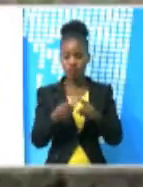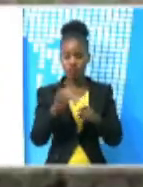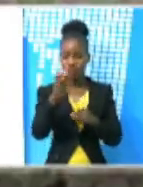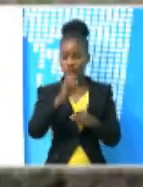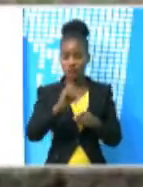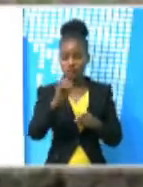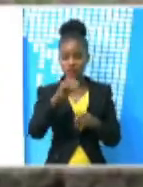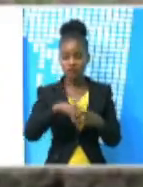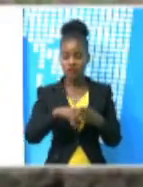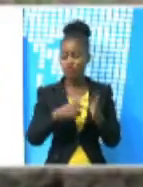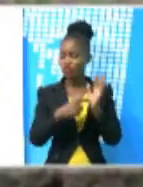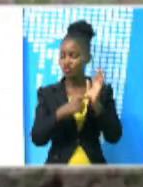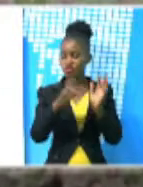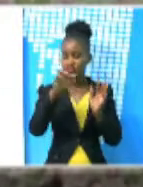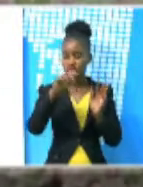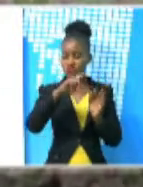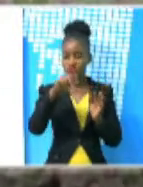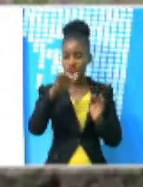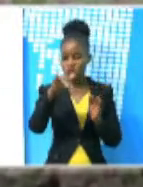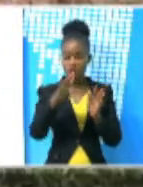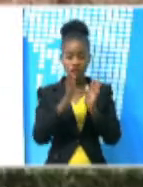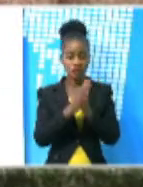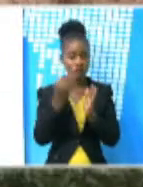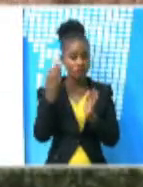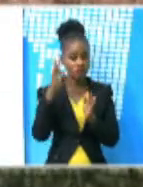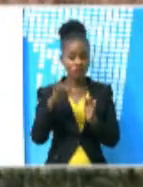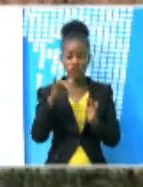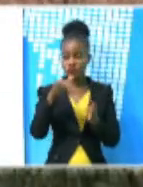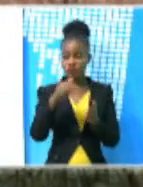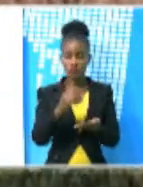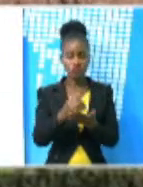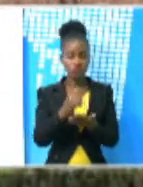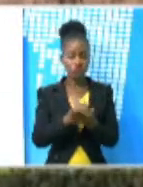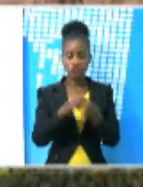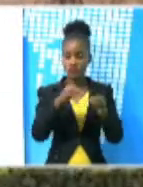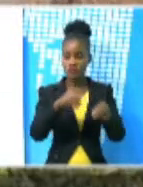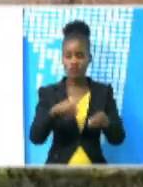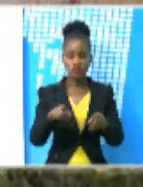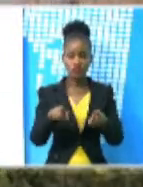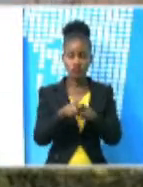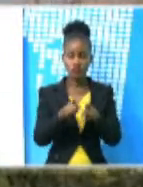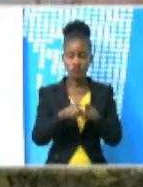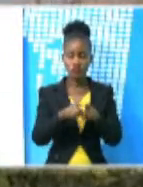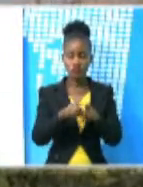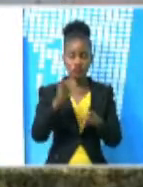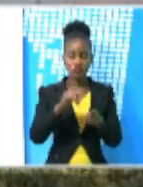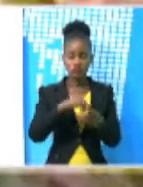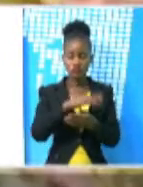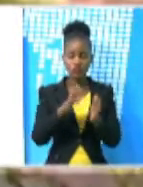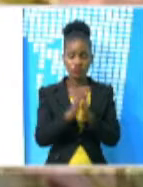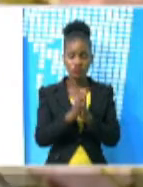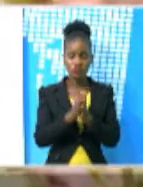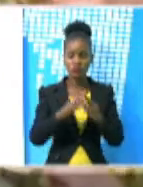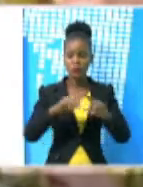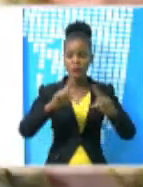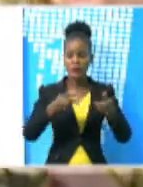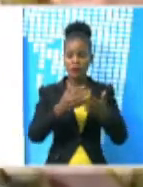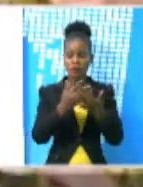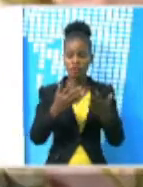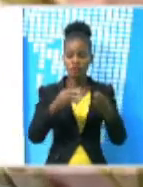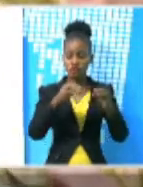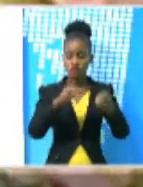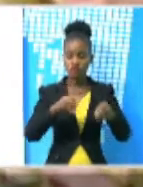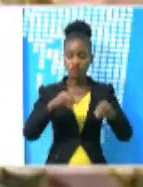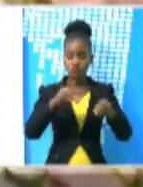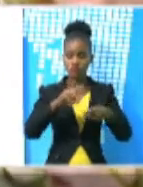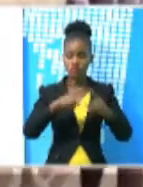Organization indicates 80% dominance of sub-Saharan farmland by smallholder farmers and a bigger number of